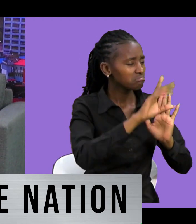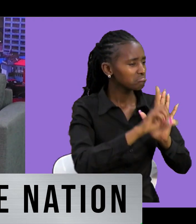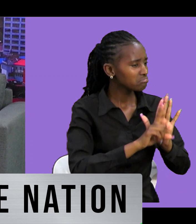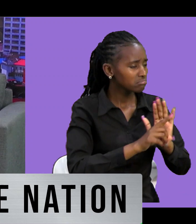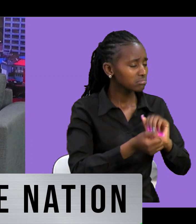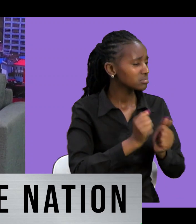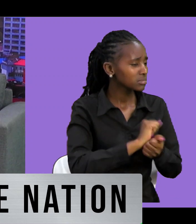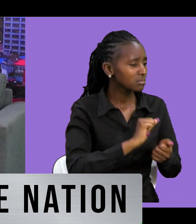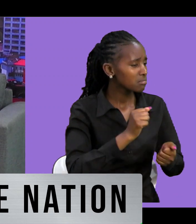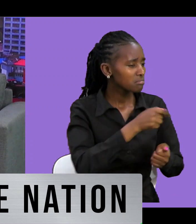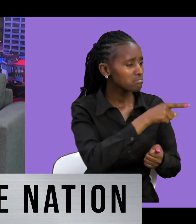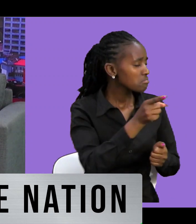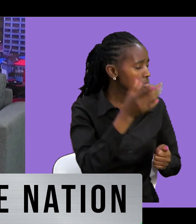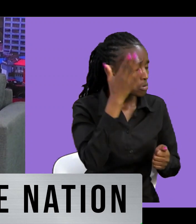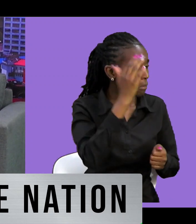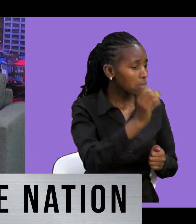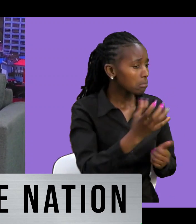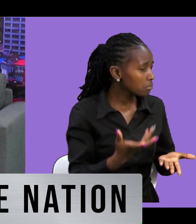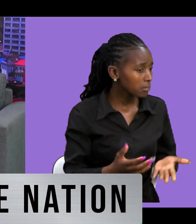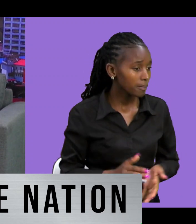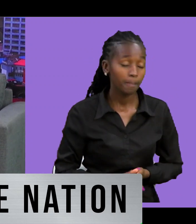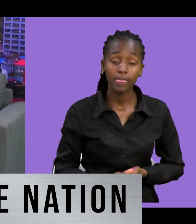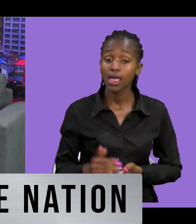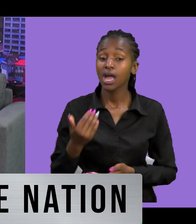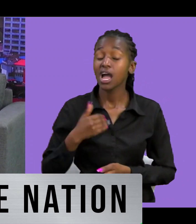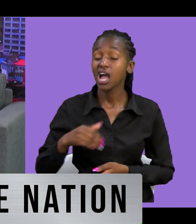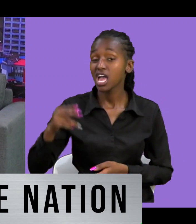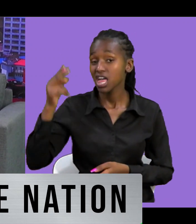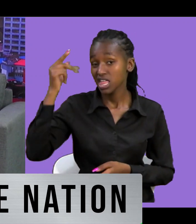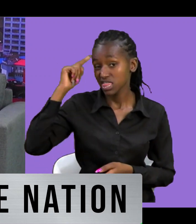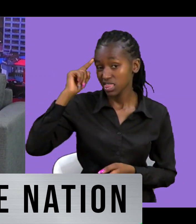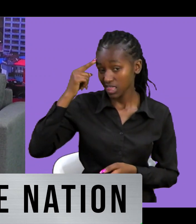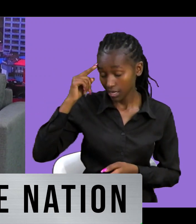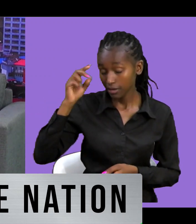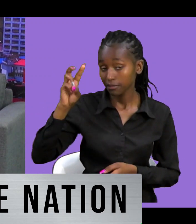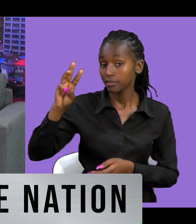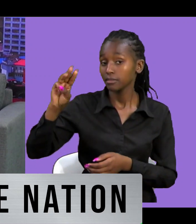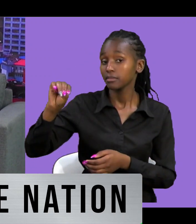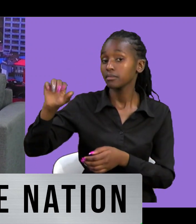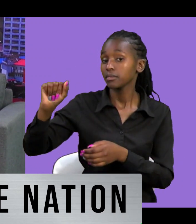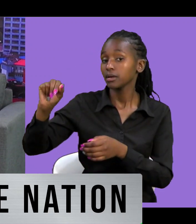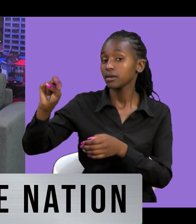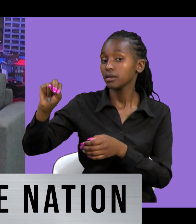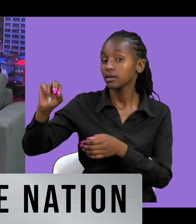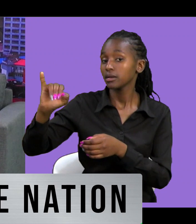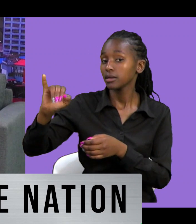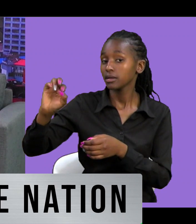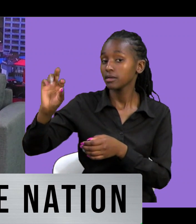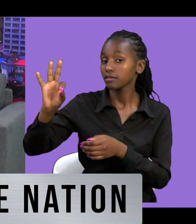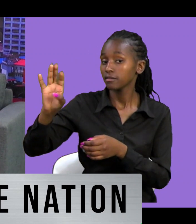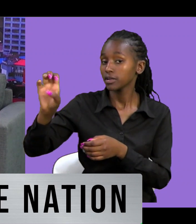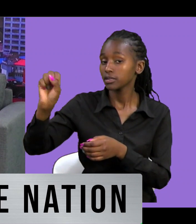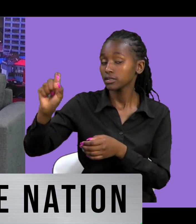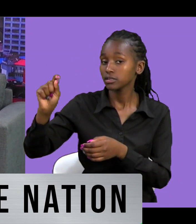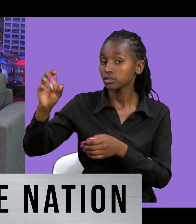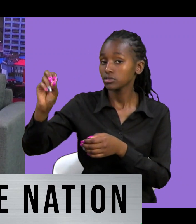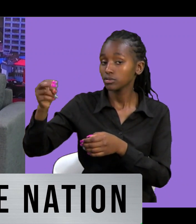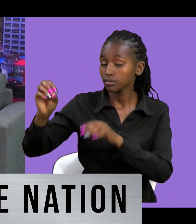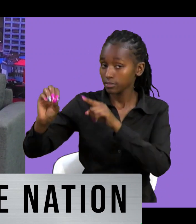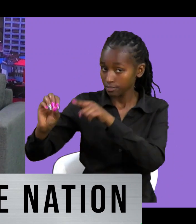say when you manifestos are about promises. Right. To wrap up about manifestos, they're